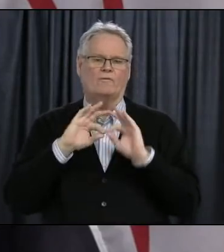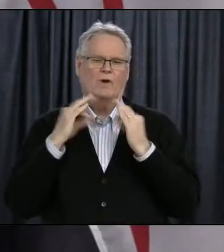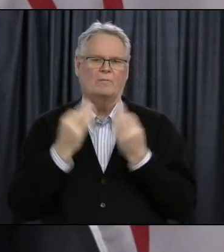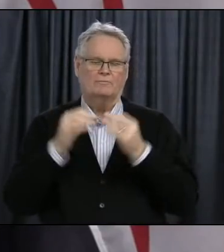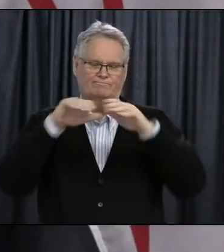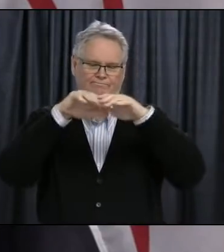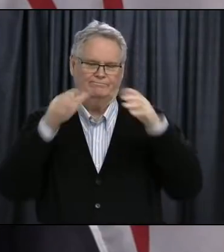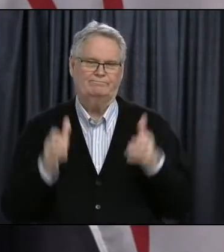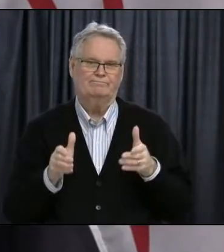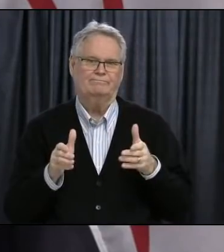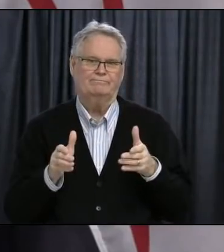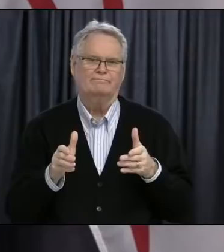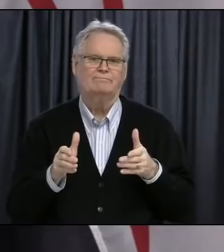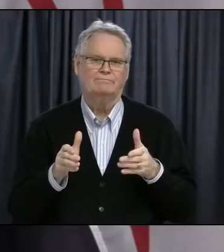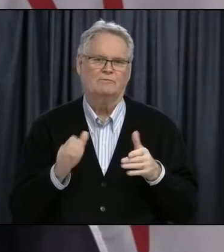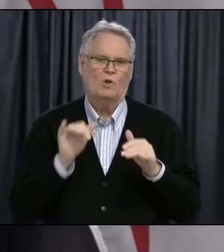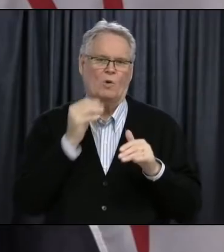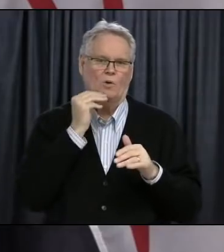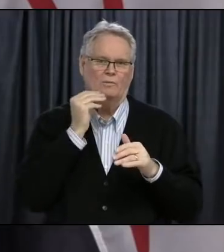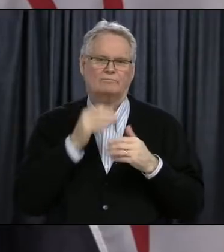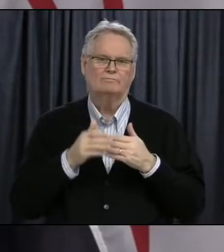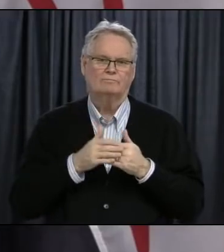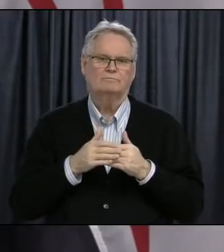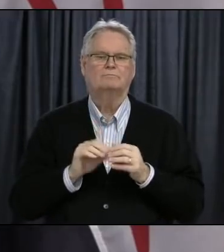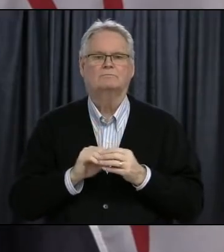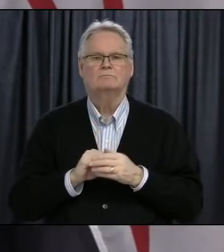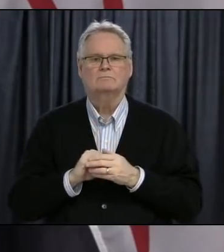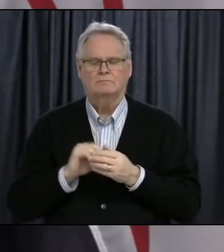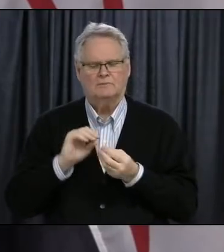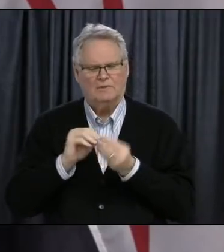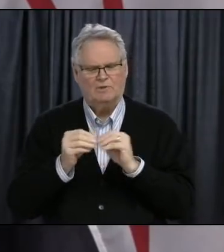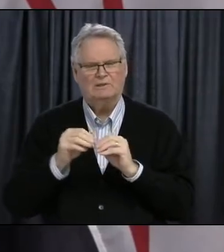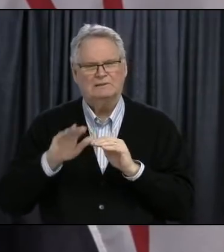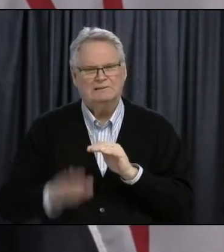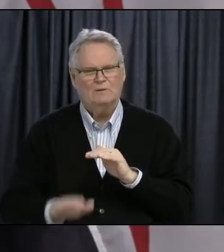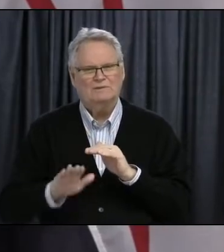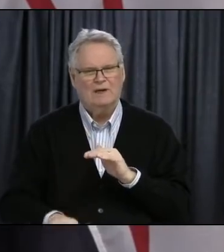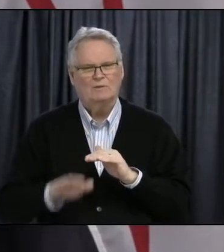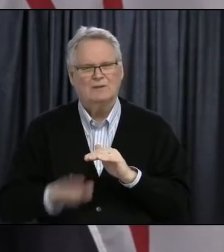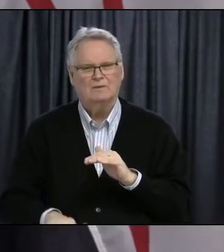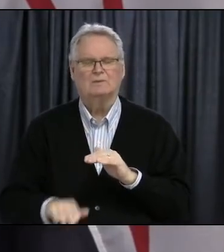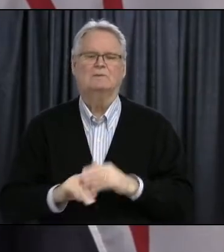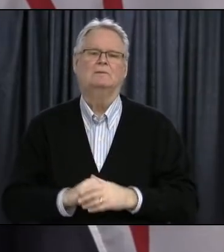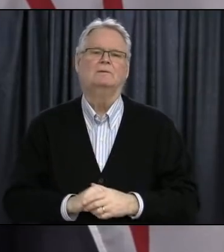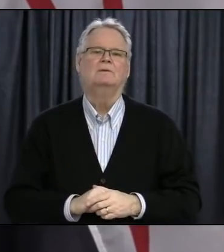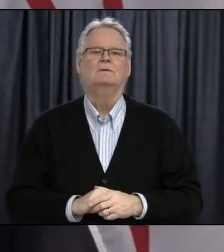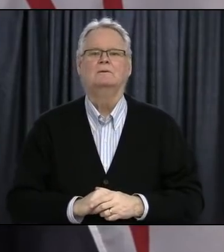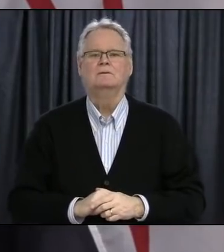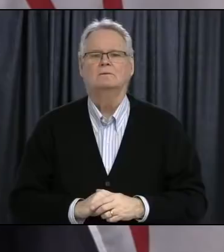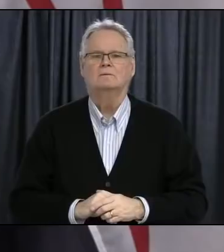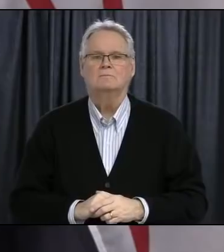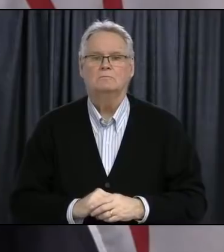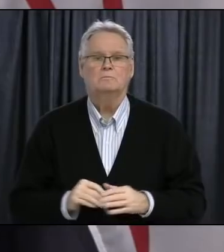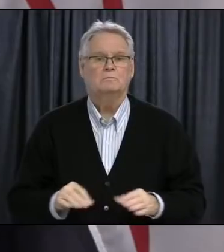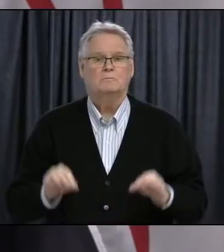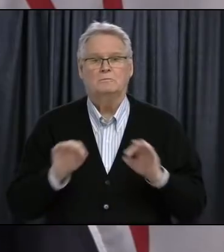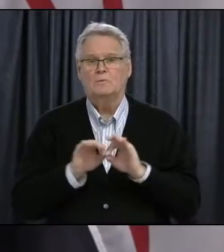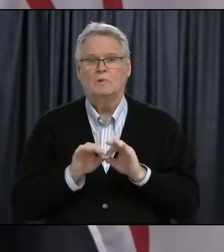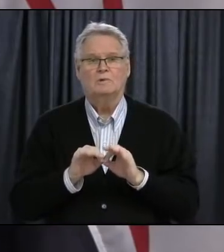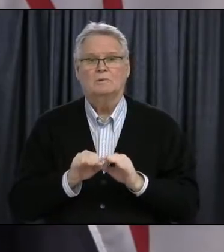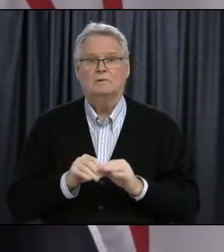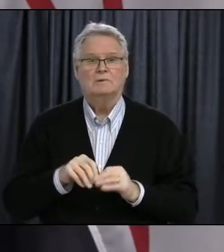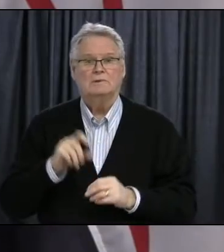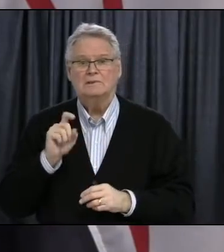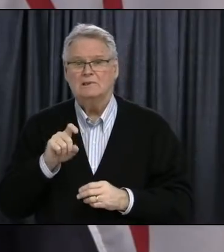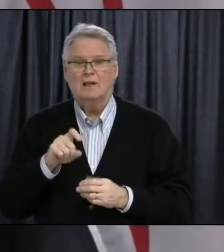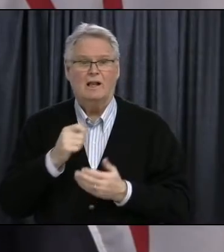should only include other people if it is necessary to keep you and them safe and